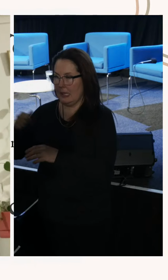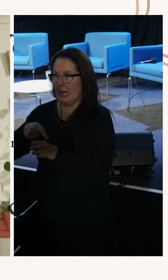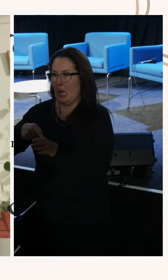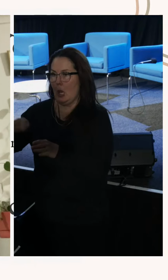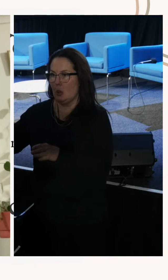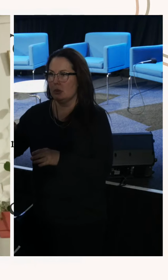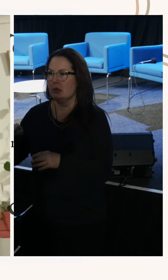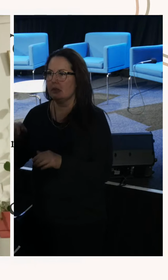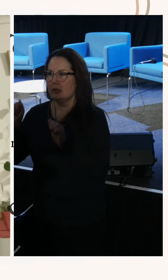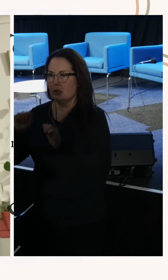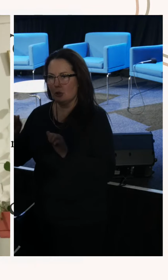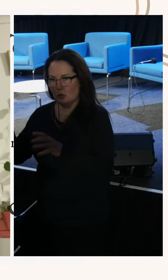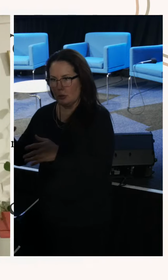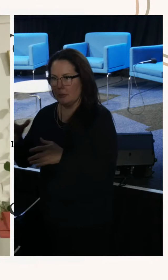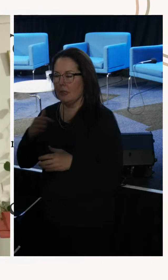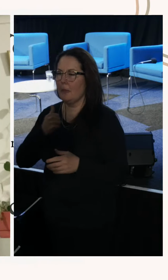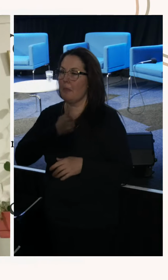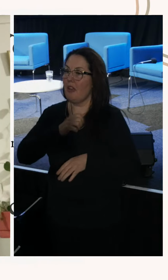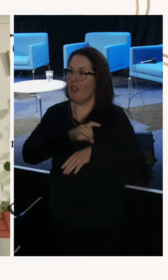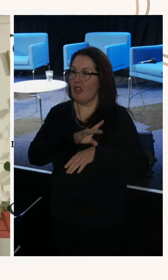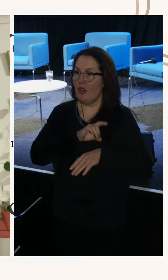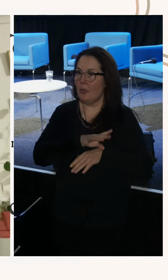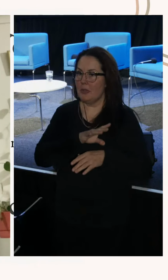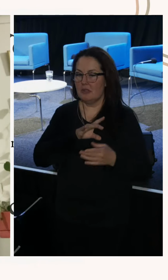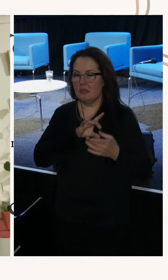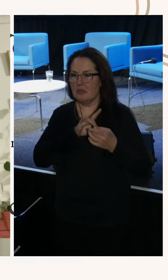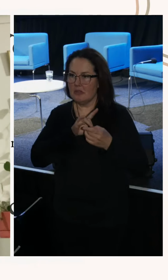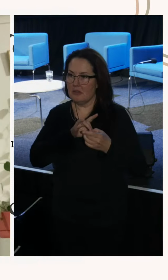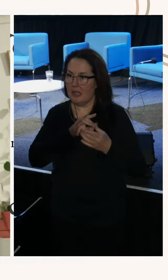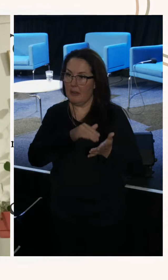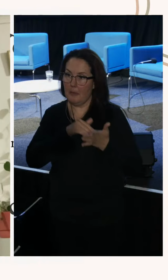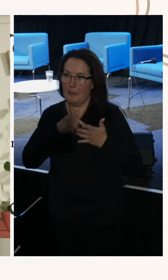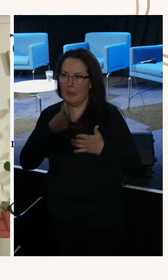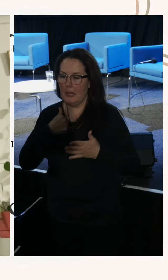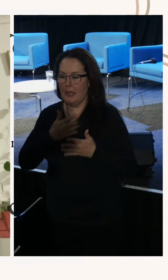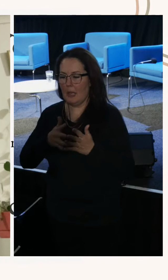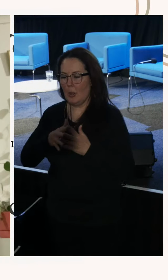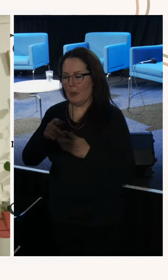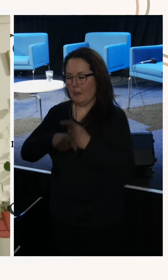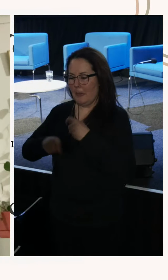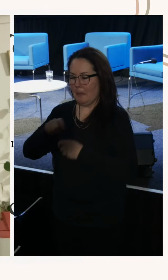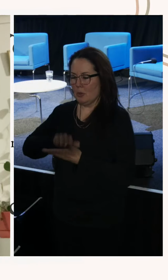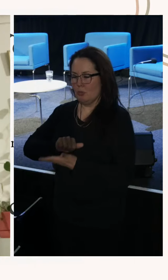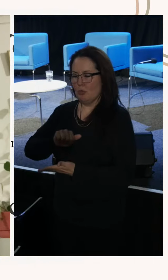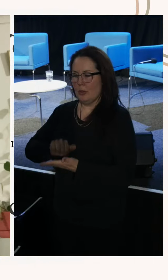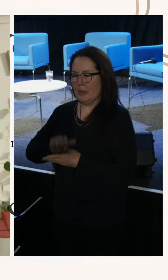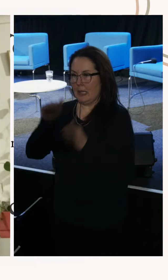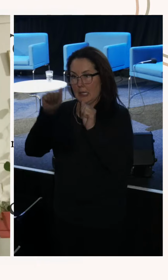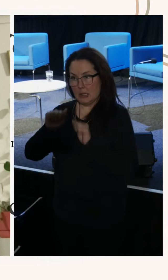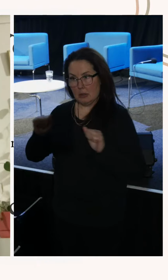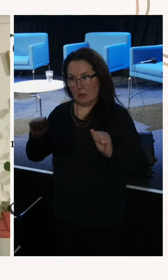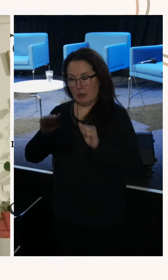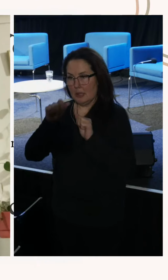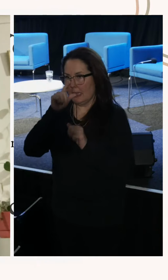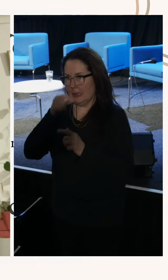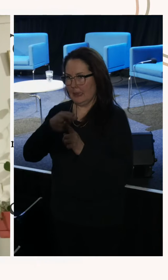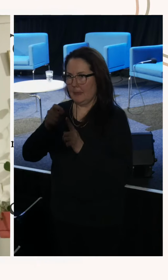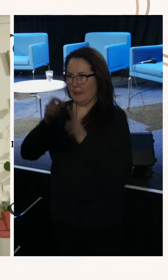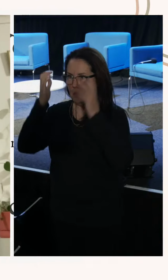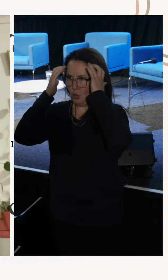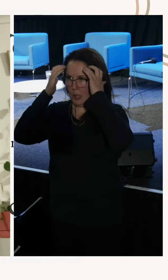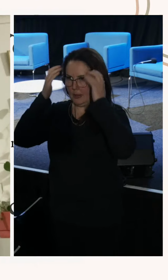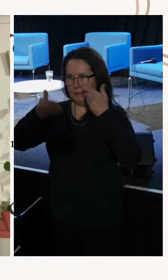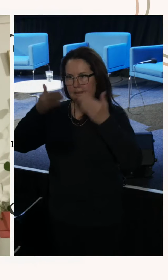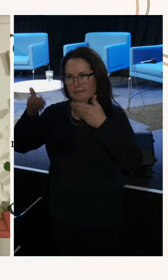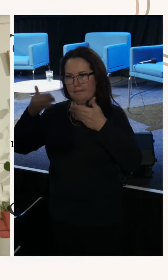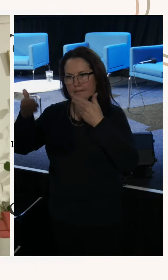break up with my therapist, who had helped me in some ways, but who had become inappropriate, and exercise would keep my brain moving. I've kept